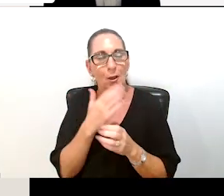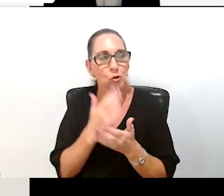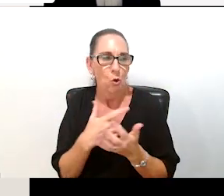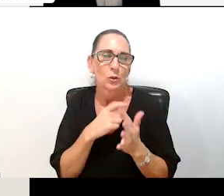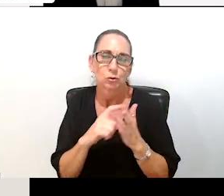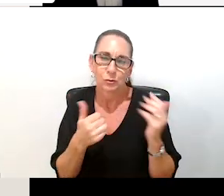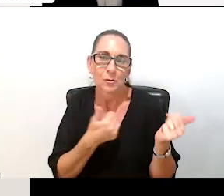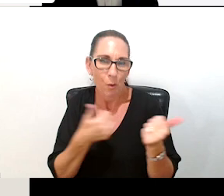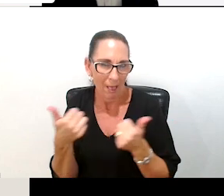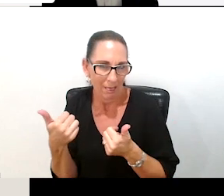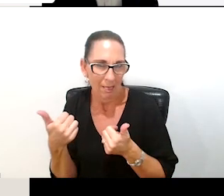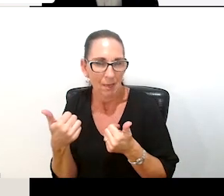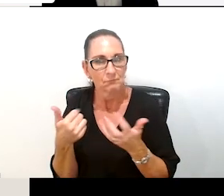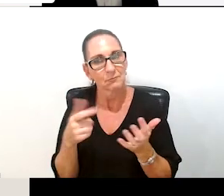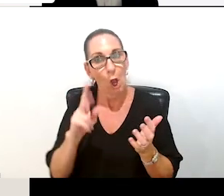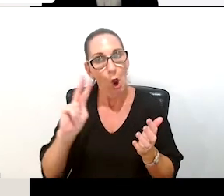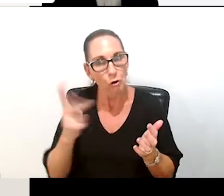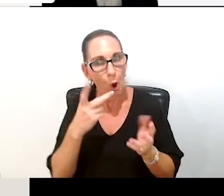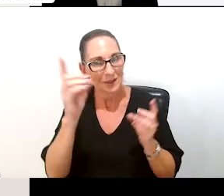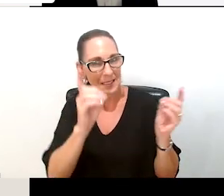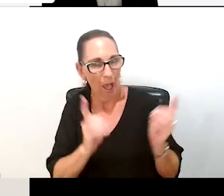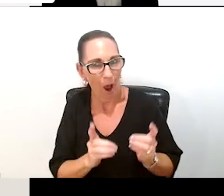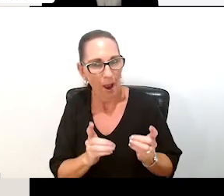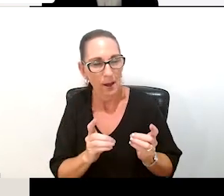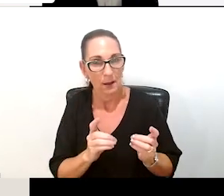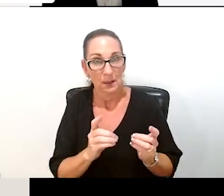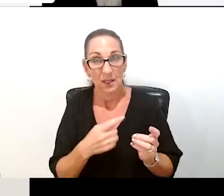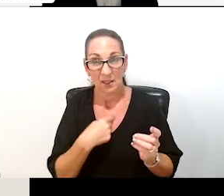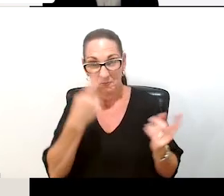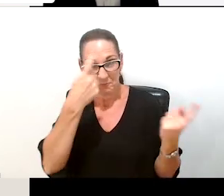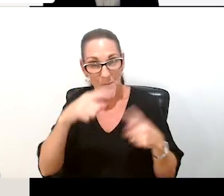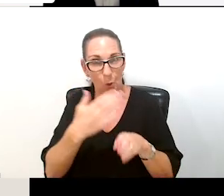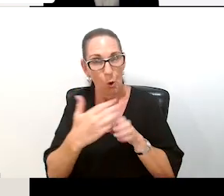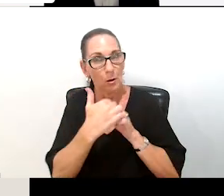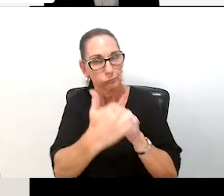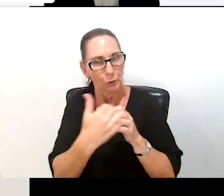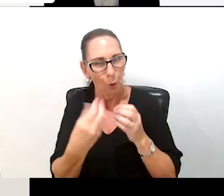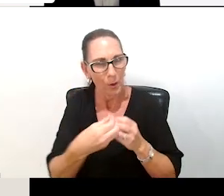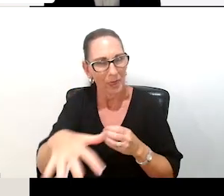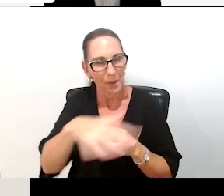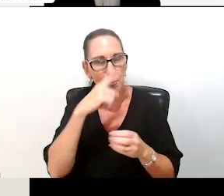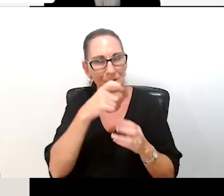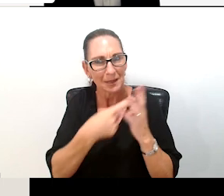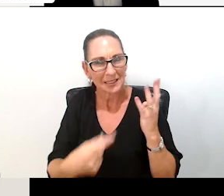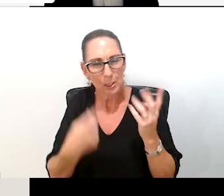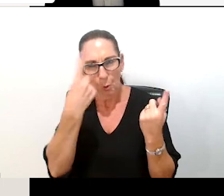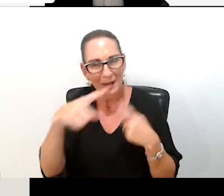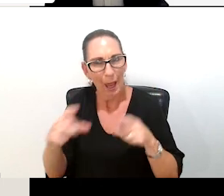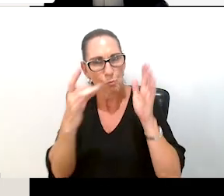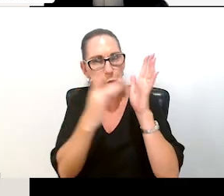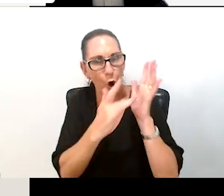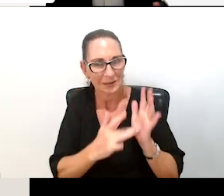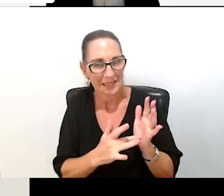well in a co-designed manner, with the priorities being set in partnership with people with disability. We must make sure